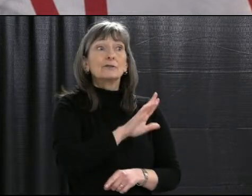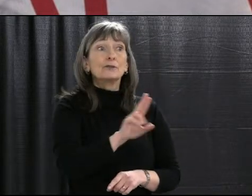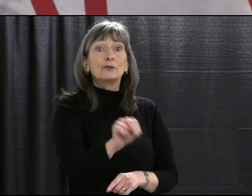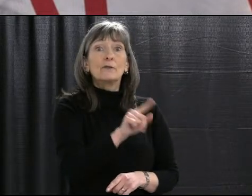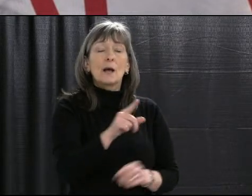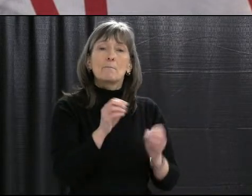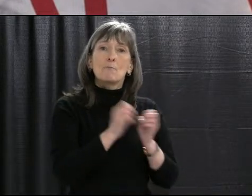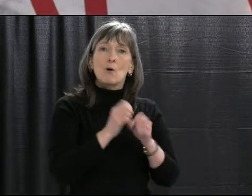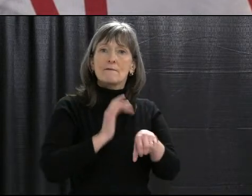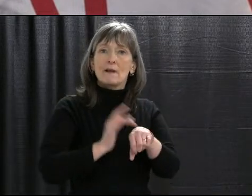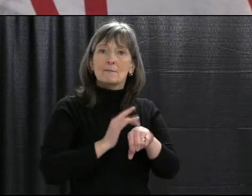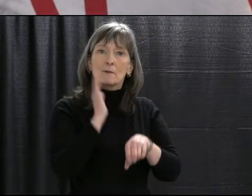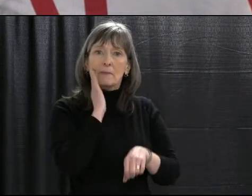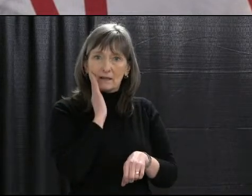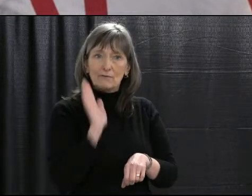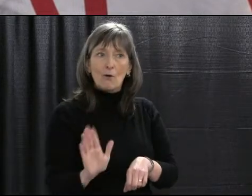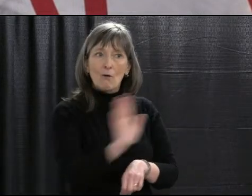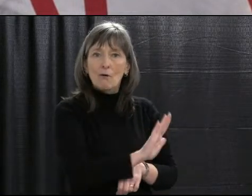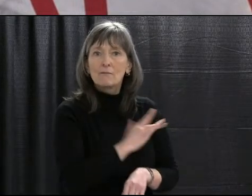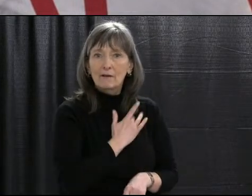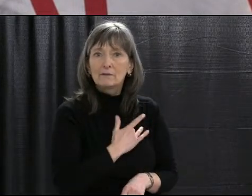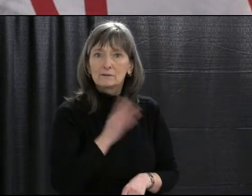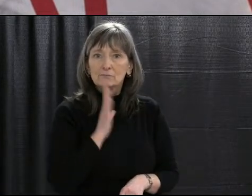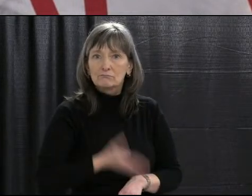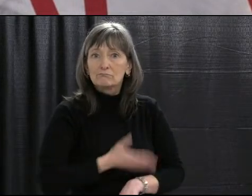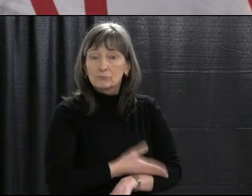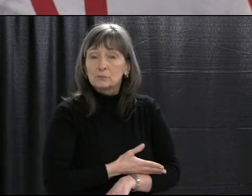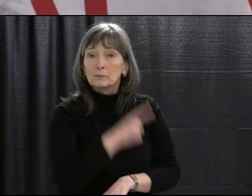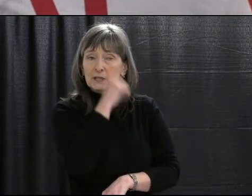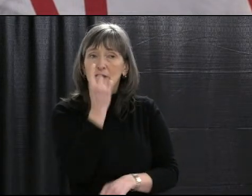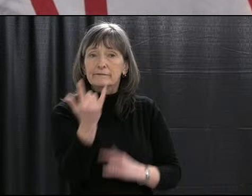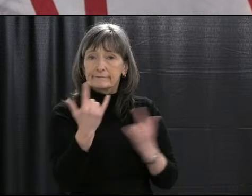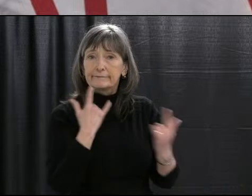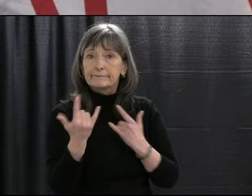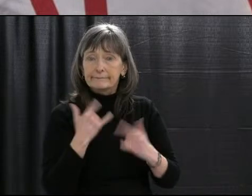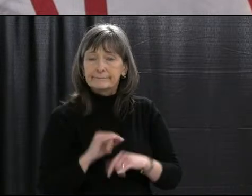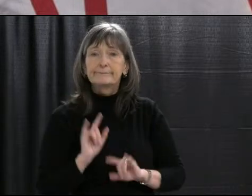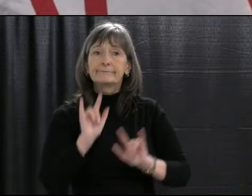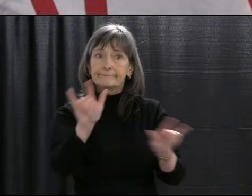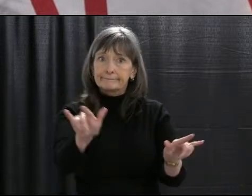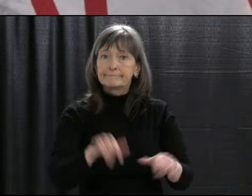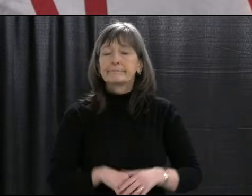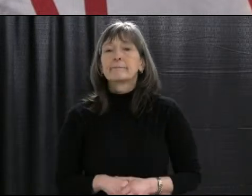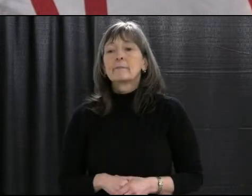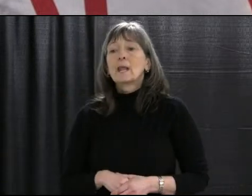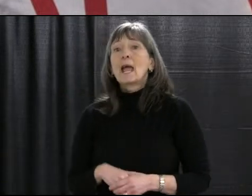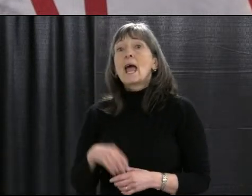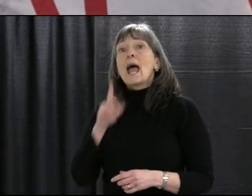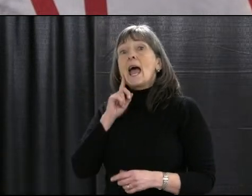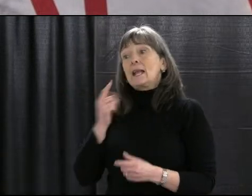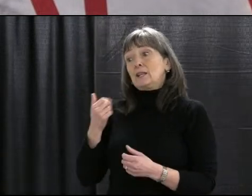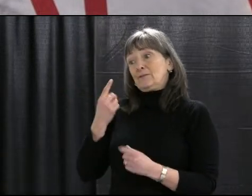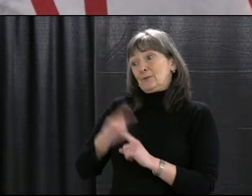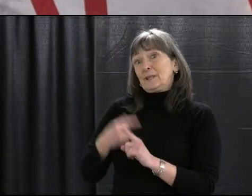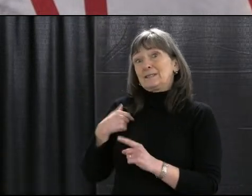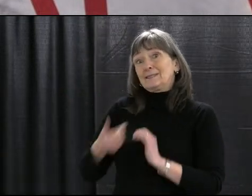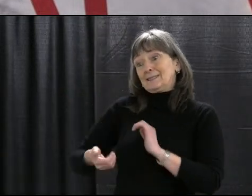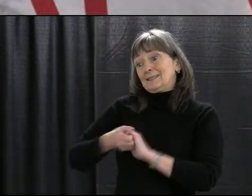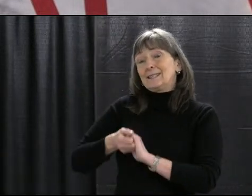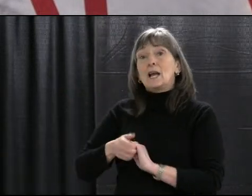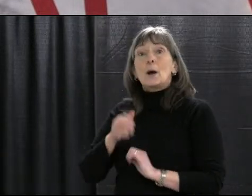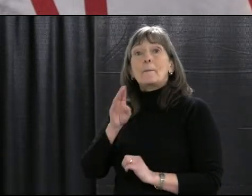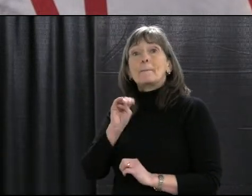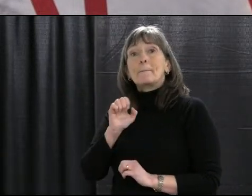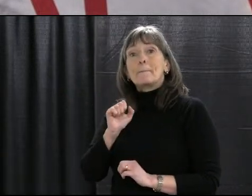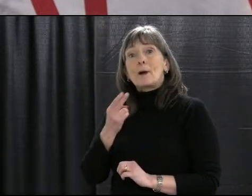province. In the last number of months, we've announced a partnership with the March of Dimes After Stroke